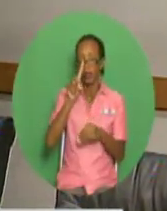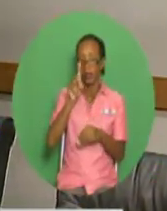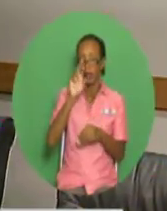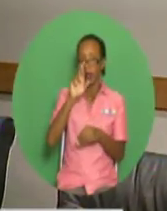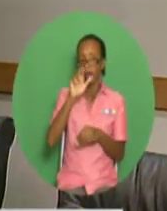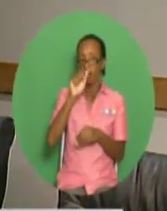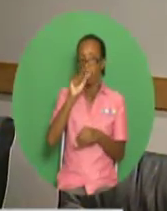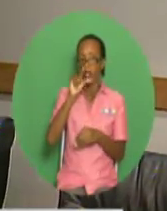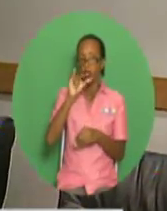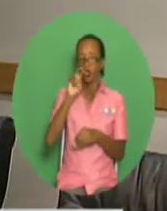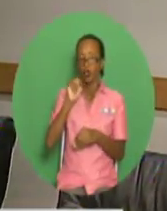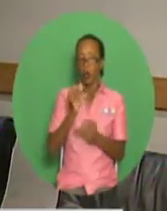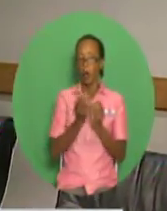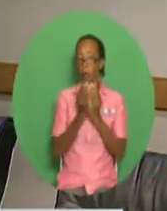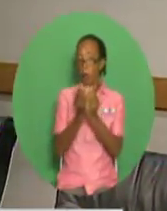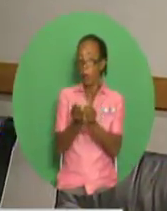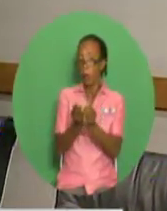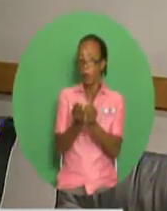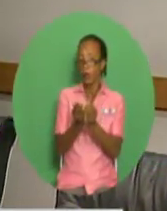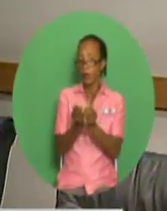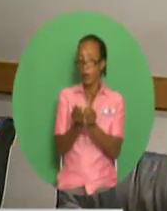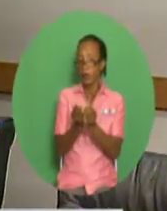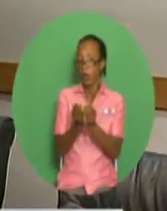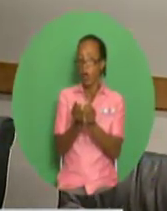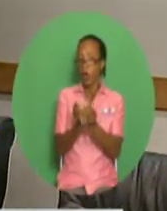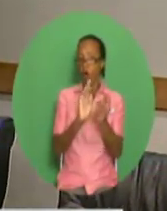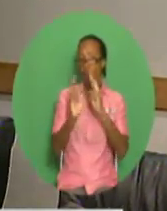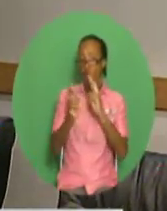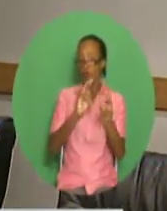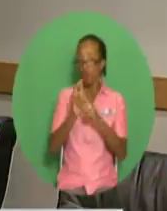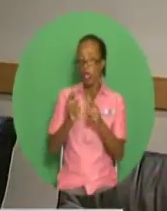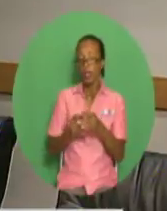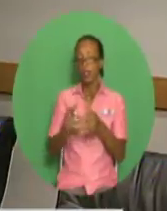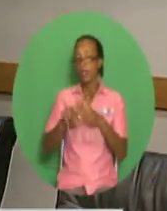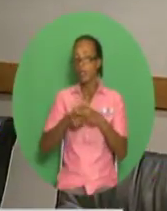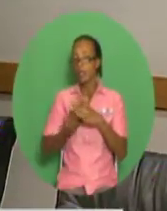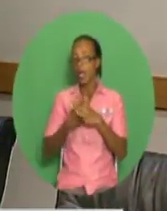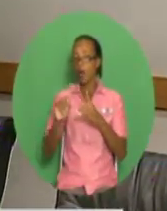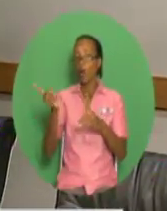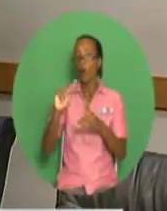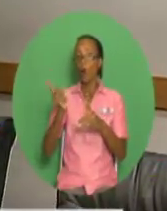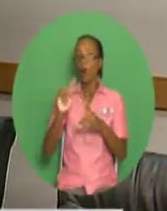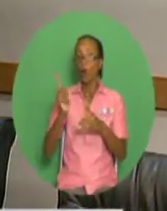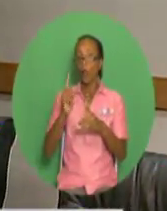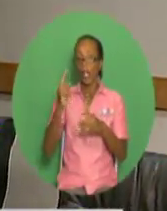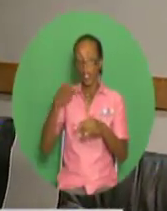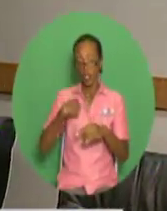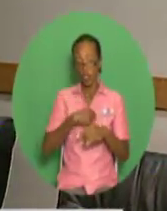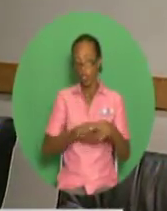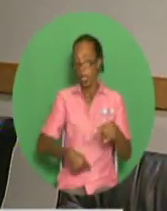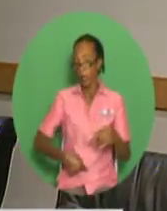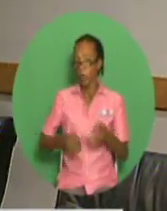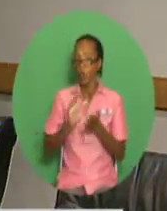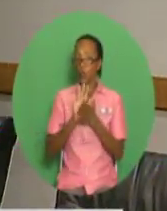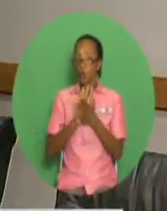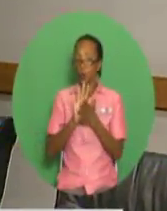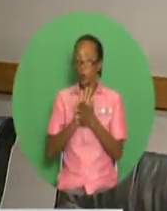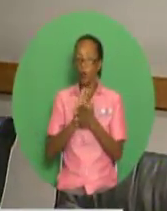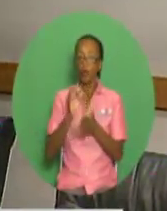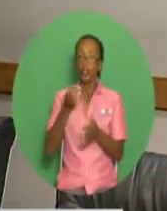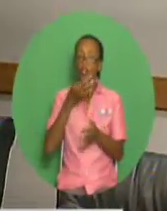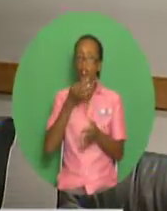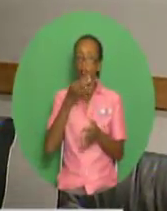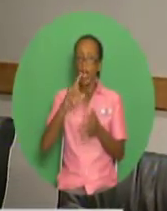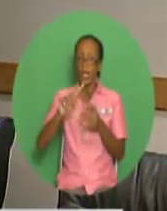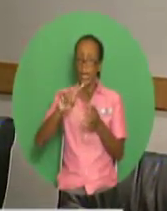Boat started in China. And it's, as I said, one of the fastest growing sports. If you all have time, they're having the secondary schools Dragon Boat race